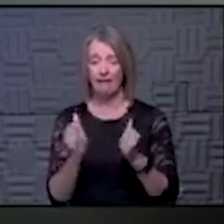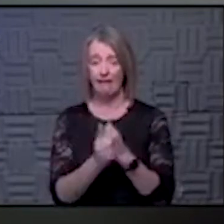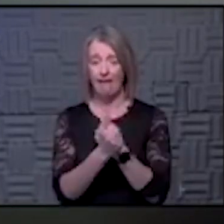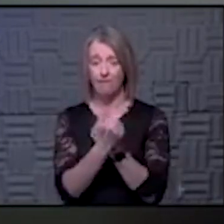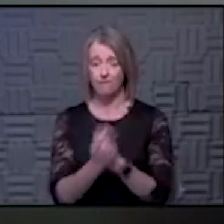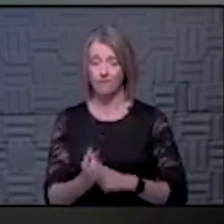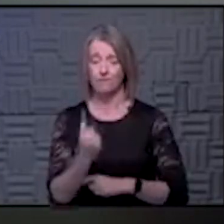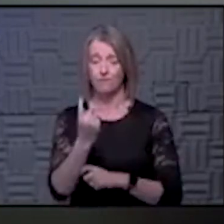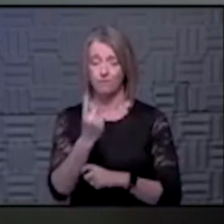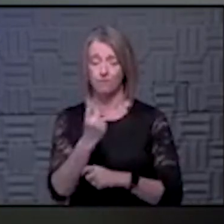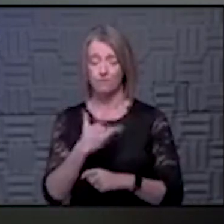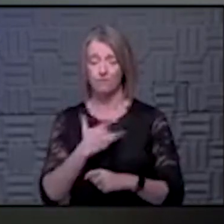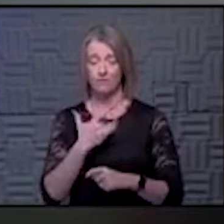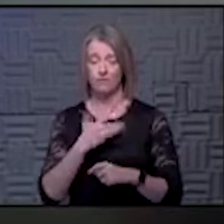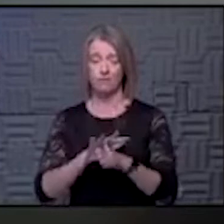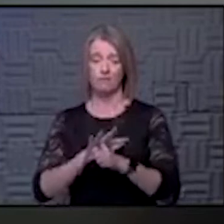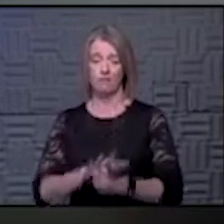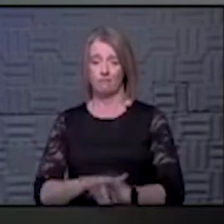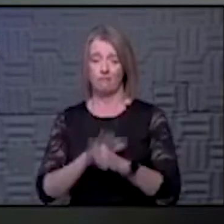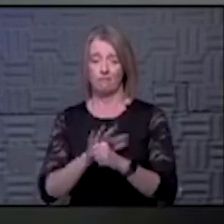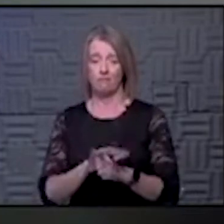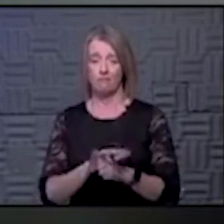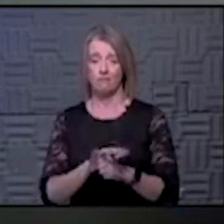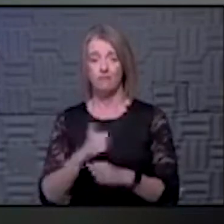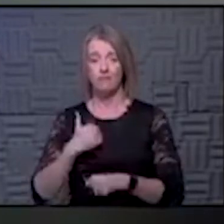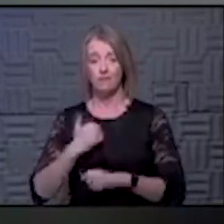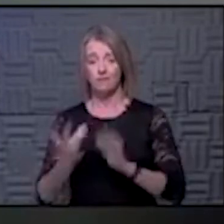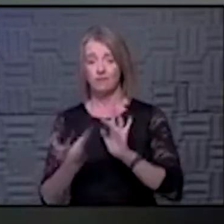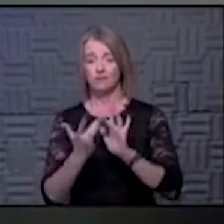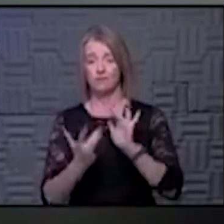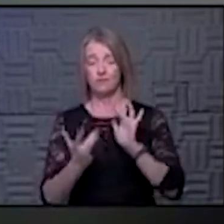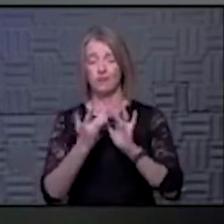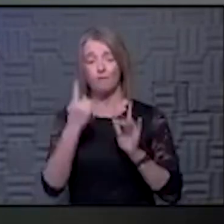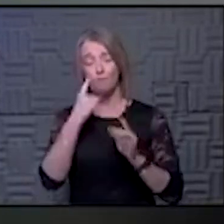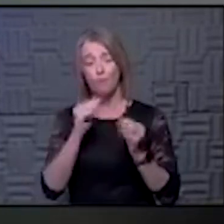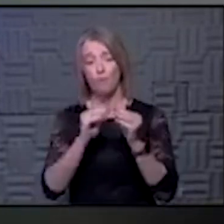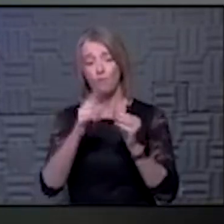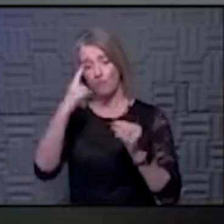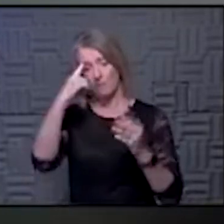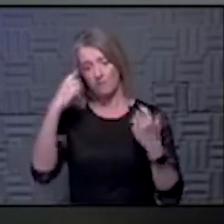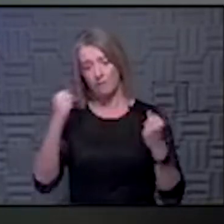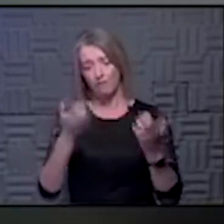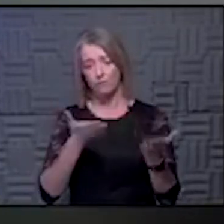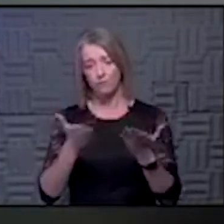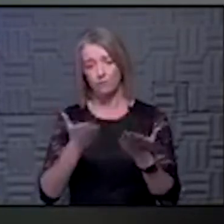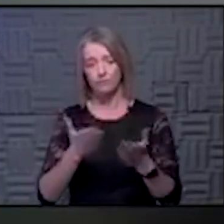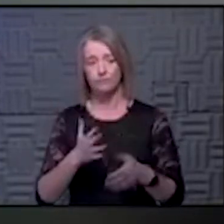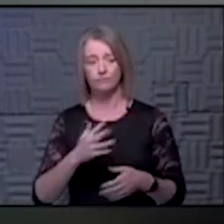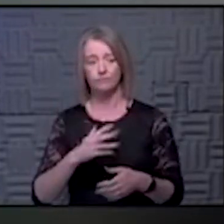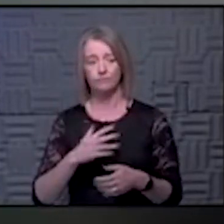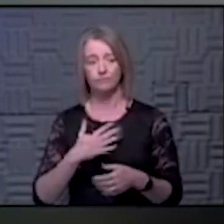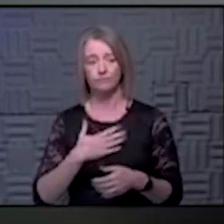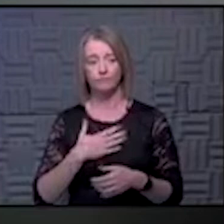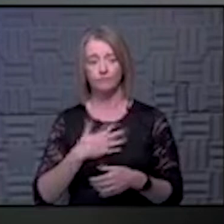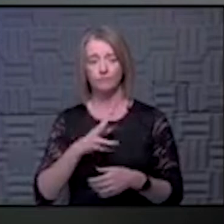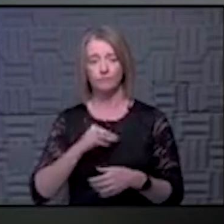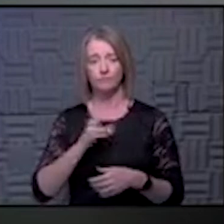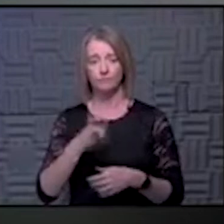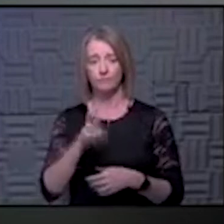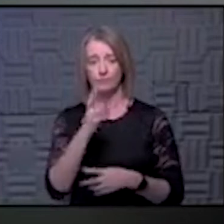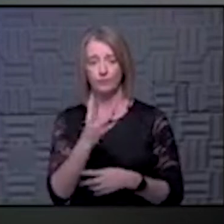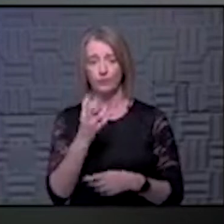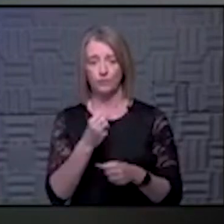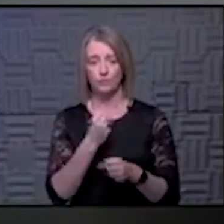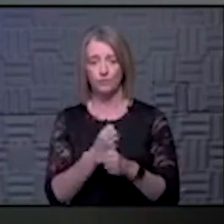what we've seen is that they've reached out more and more for mental services. I've been on my own journey for 4 years, and